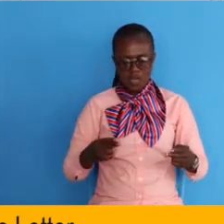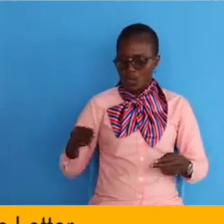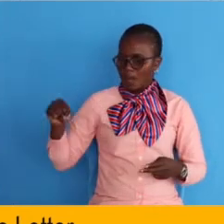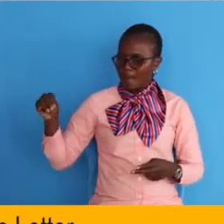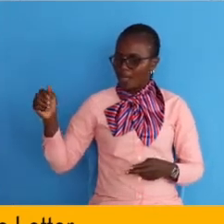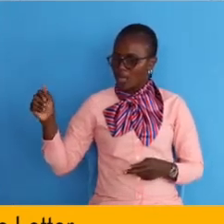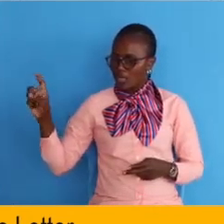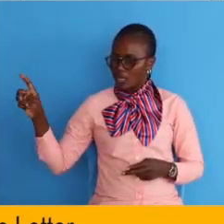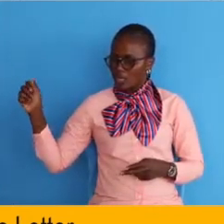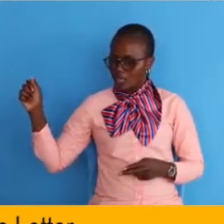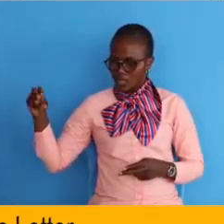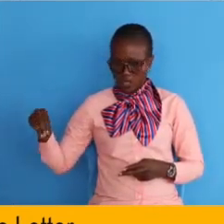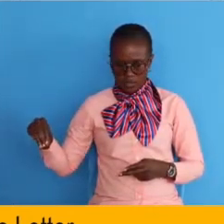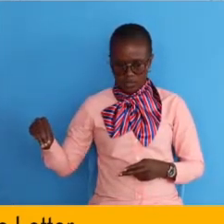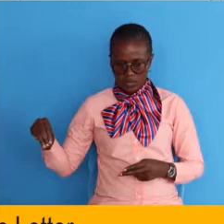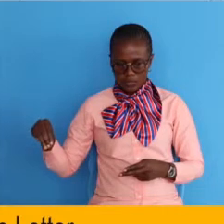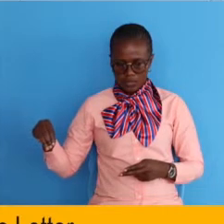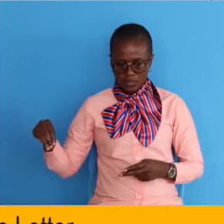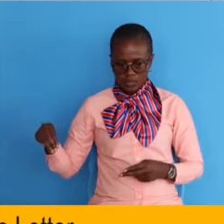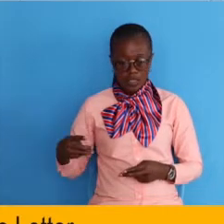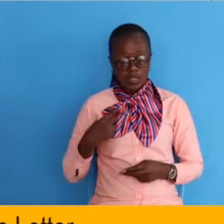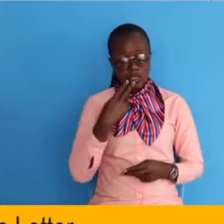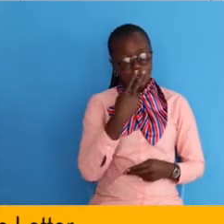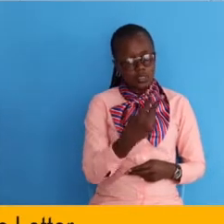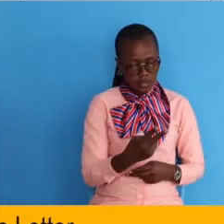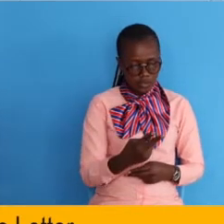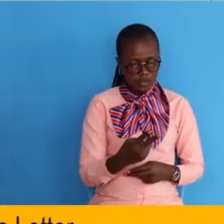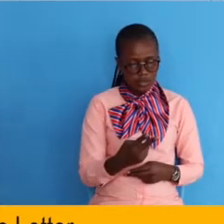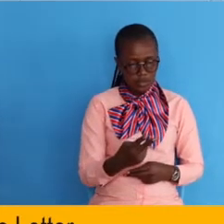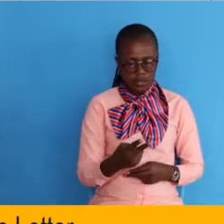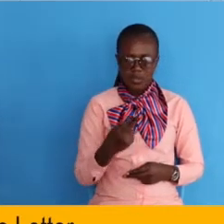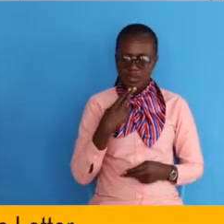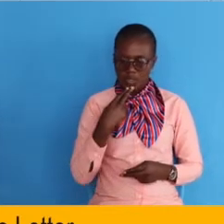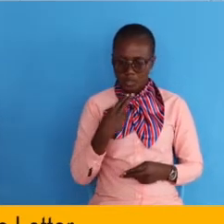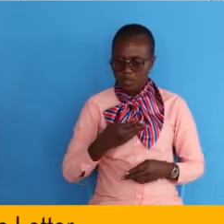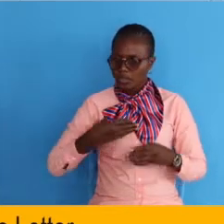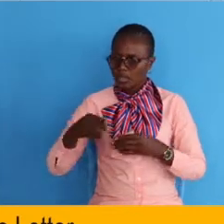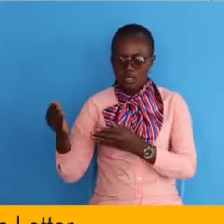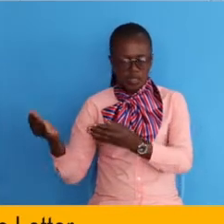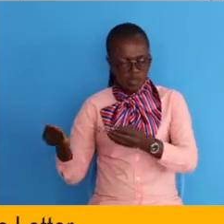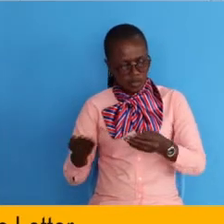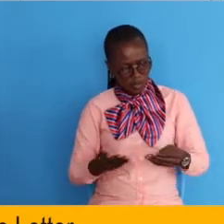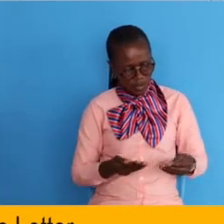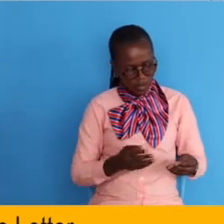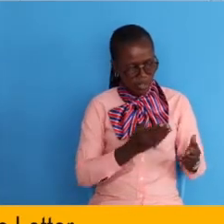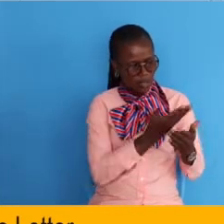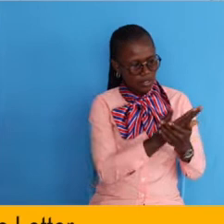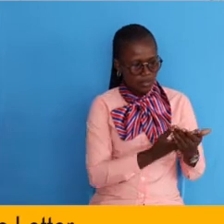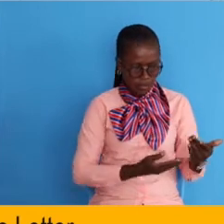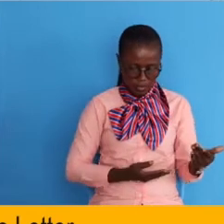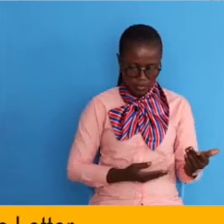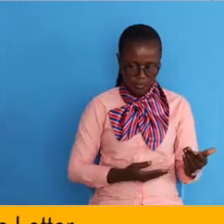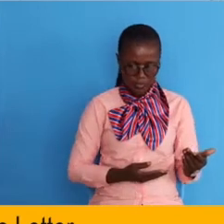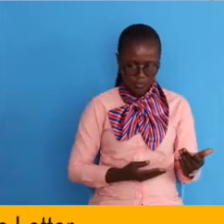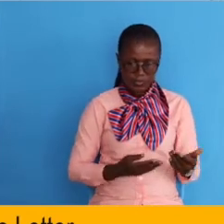This one has to reflect the person who is going to receive the letter. And it is